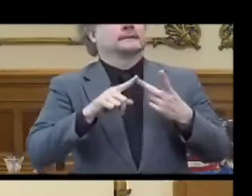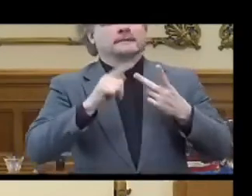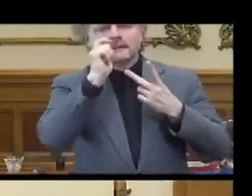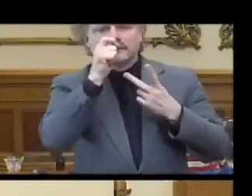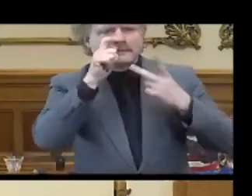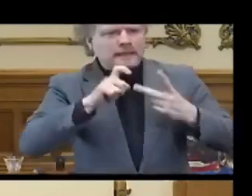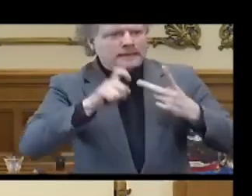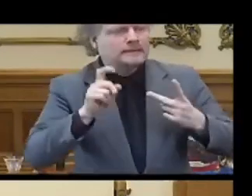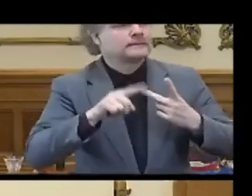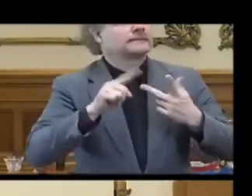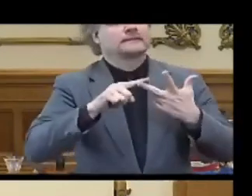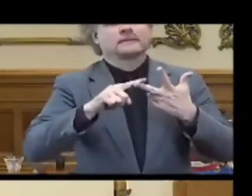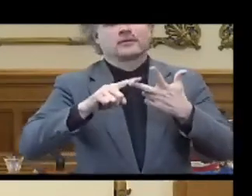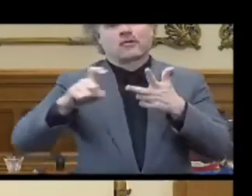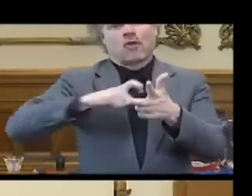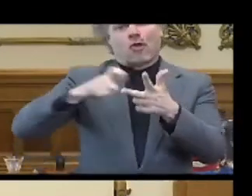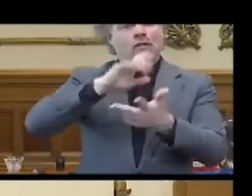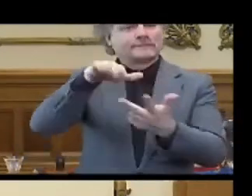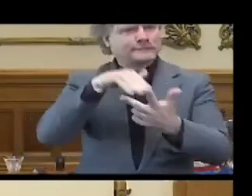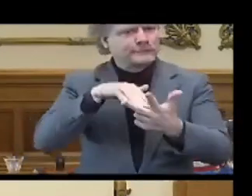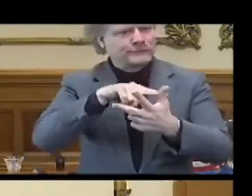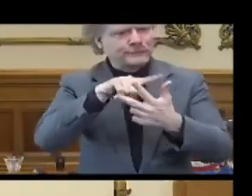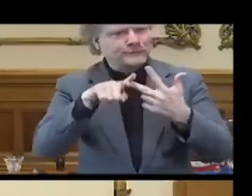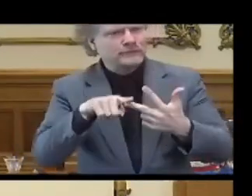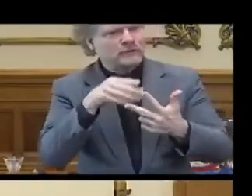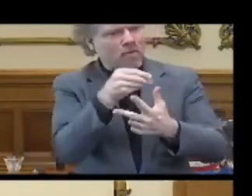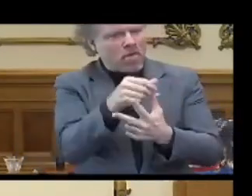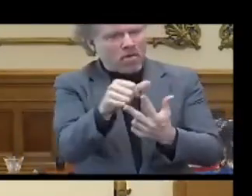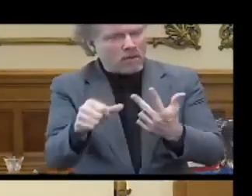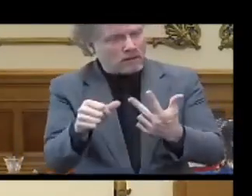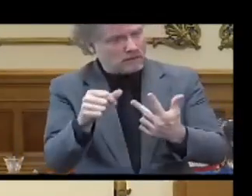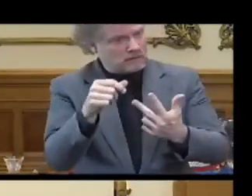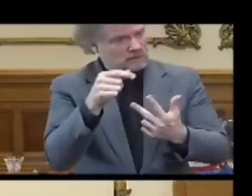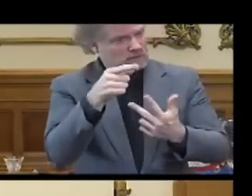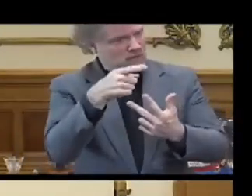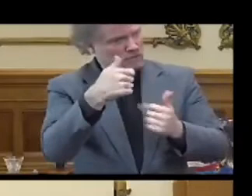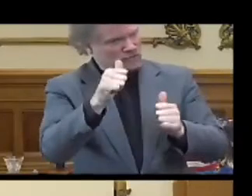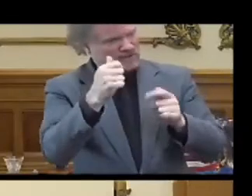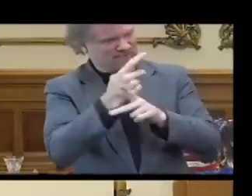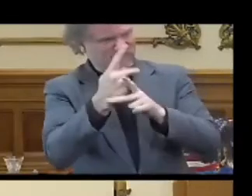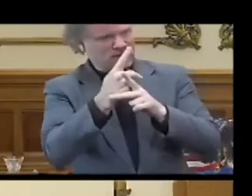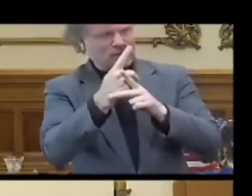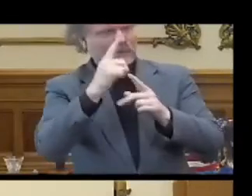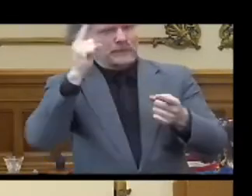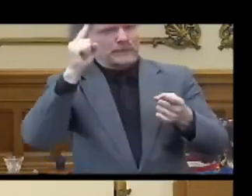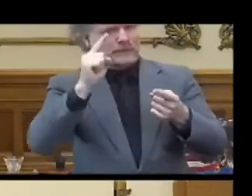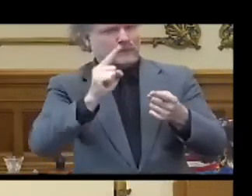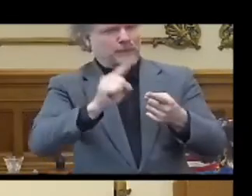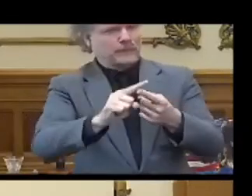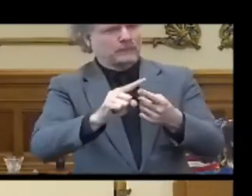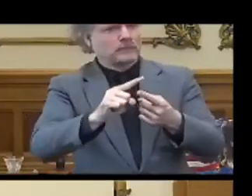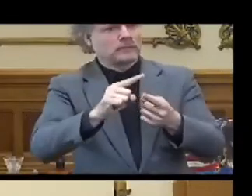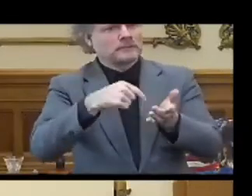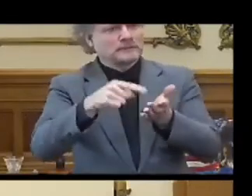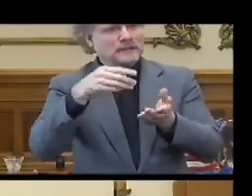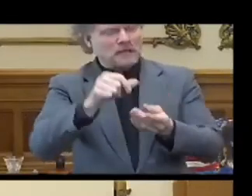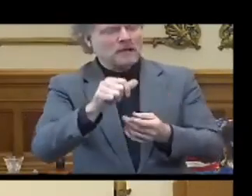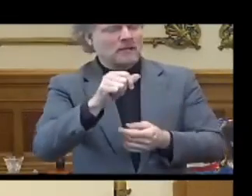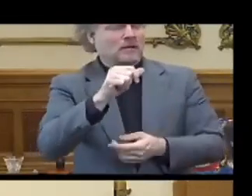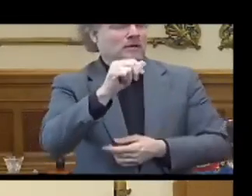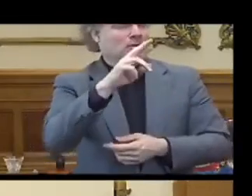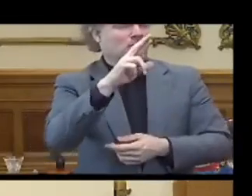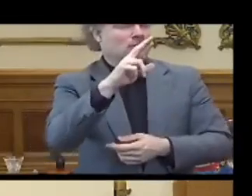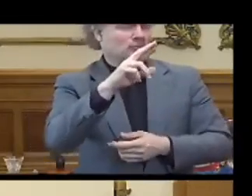testing and the call centers. Are you finding that you're having to spend down the rainy day fund at this